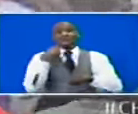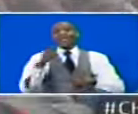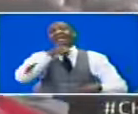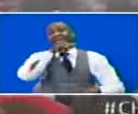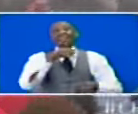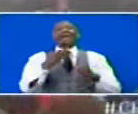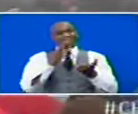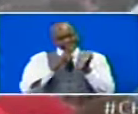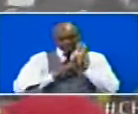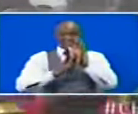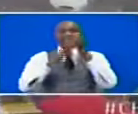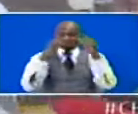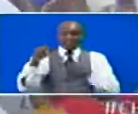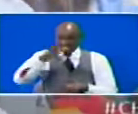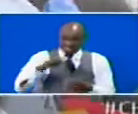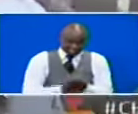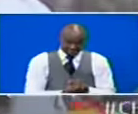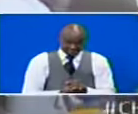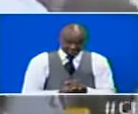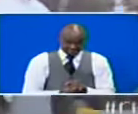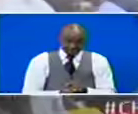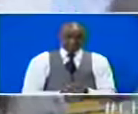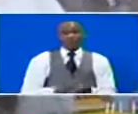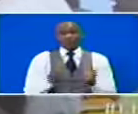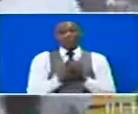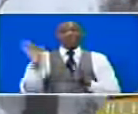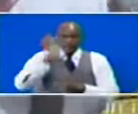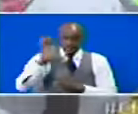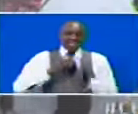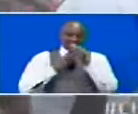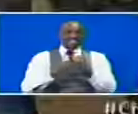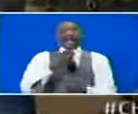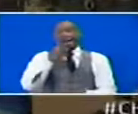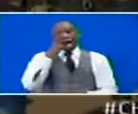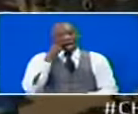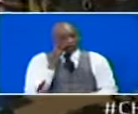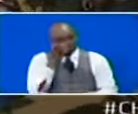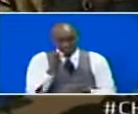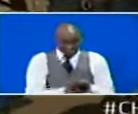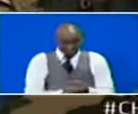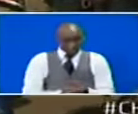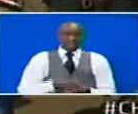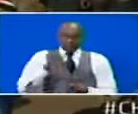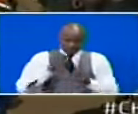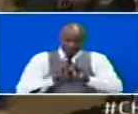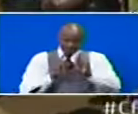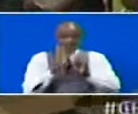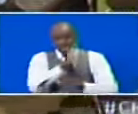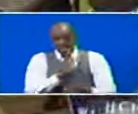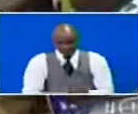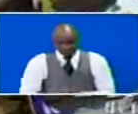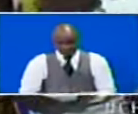candidate, ODM party leader Raila Odinga, with Wiper party leader Kalonzo Musyoka being his running mate.